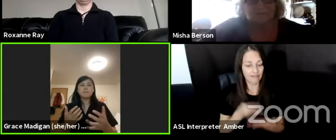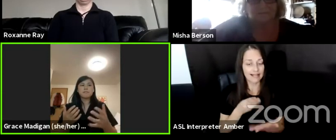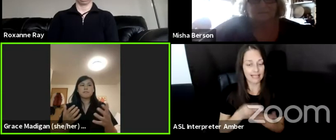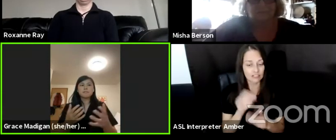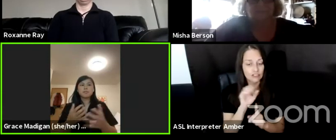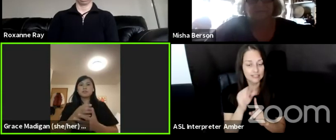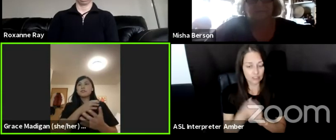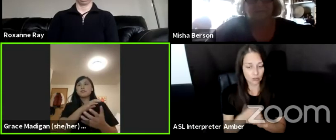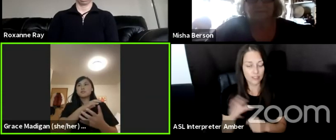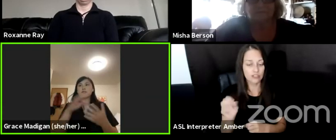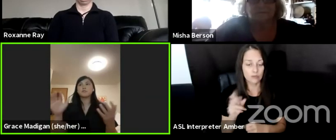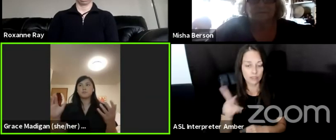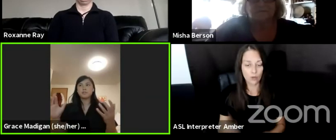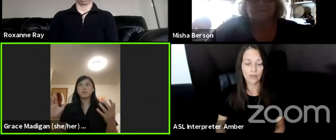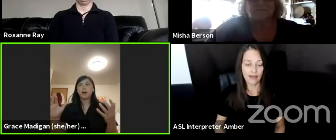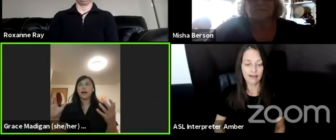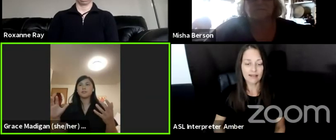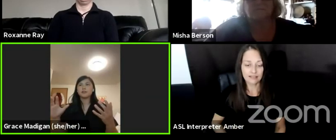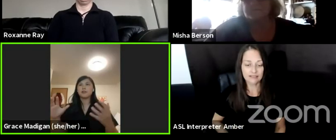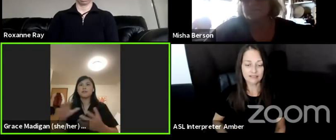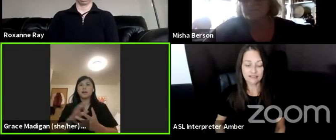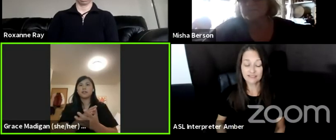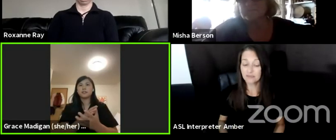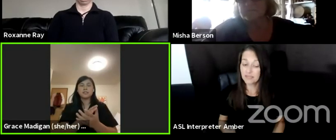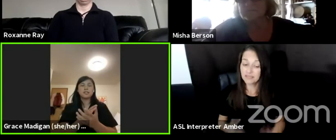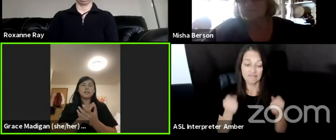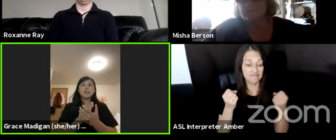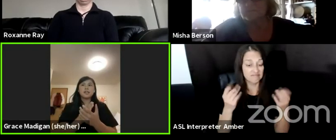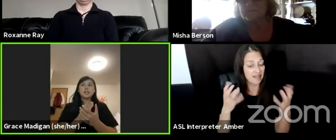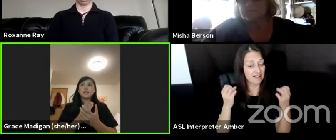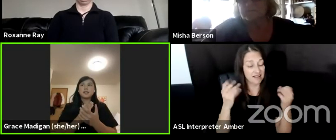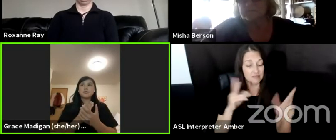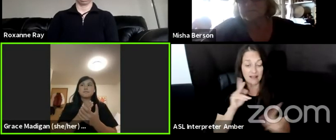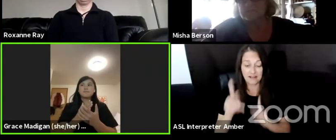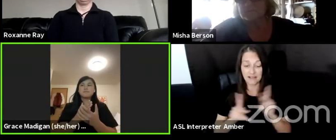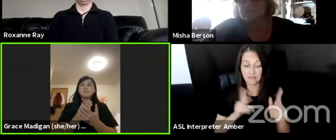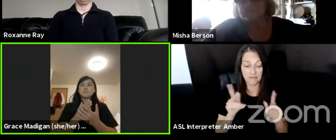like, you're leaving so many people out of like,